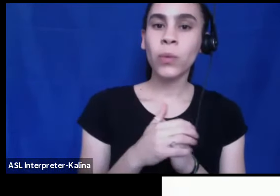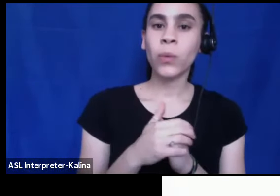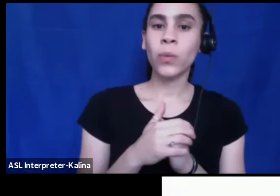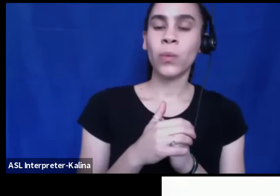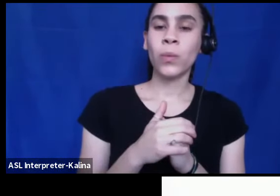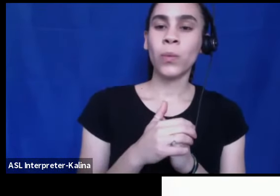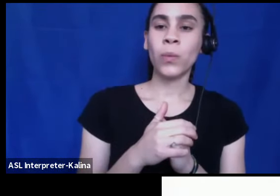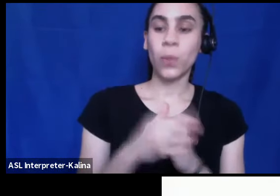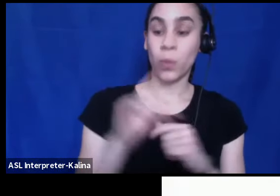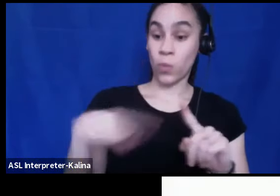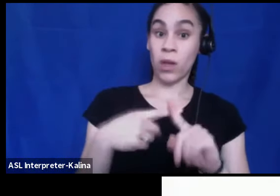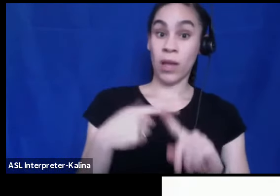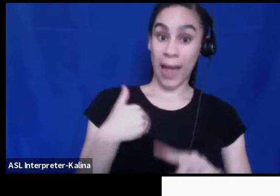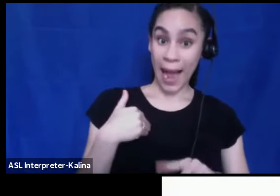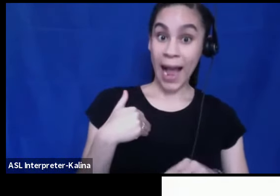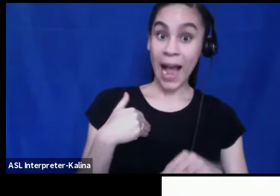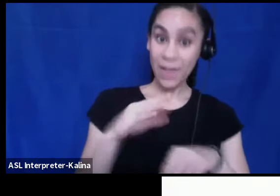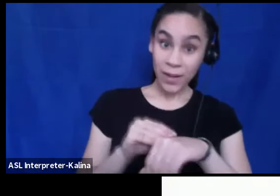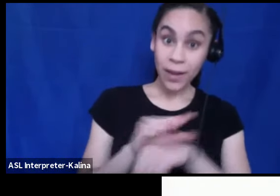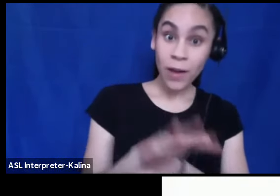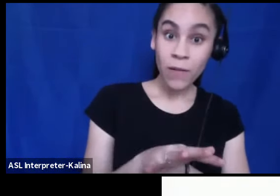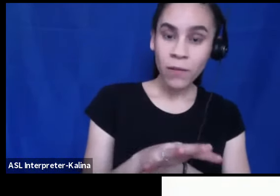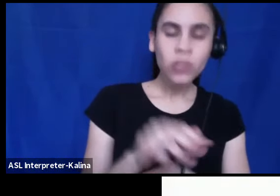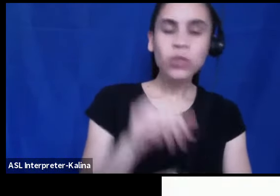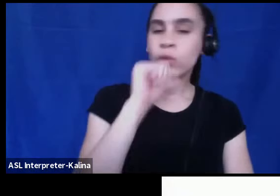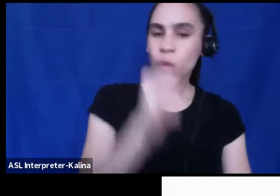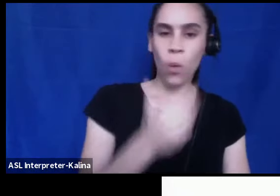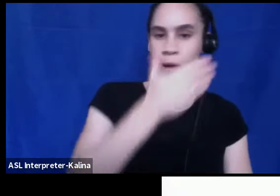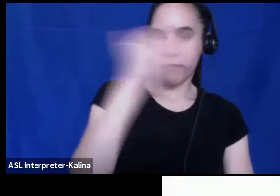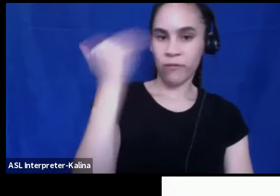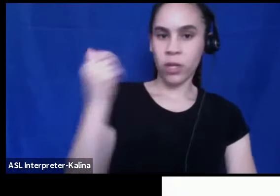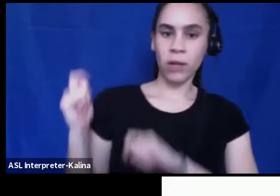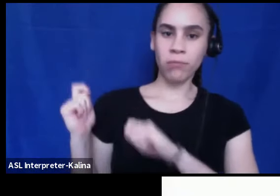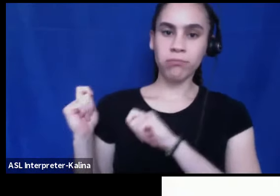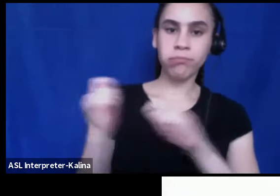have a position of influence, don't forget to bring the community